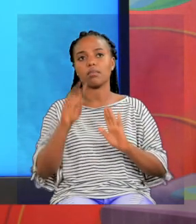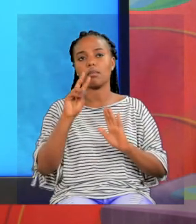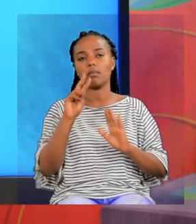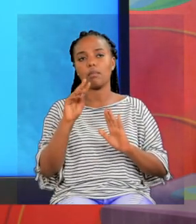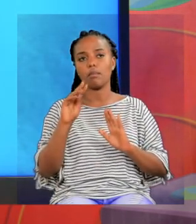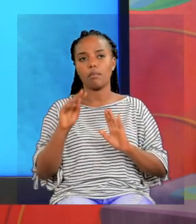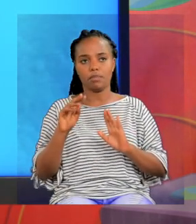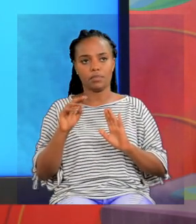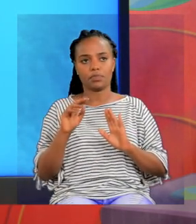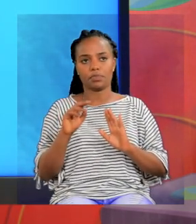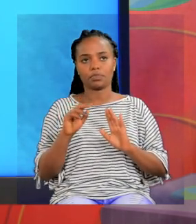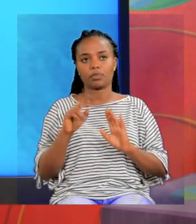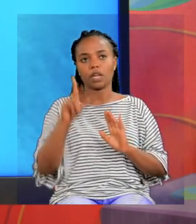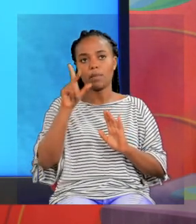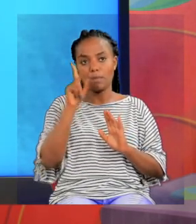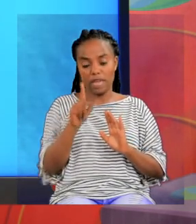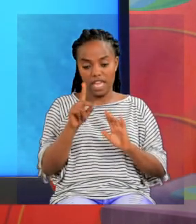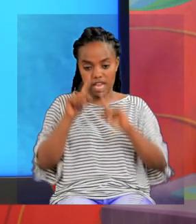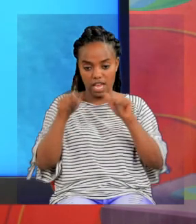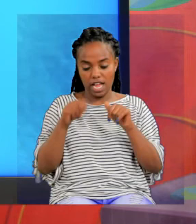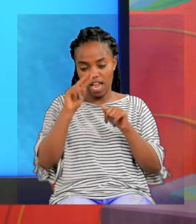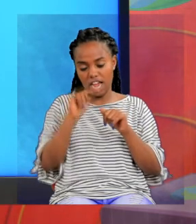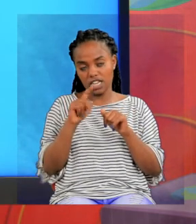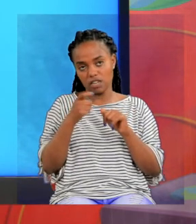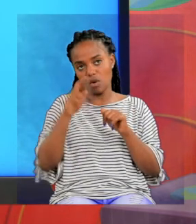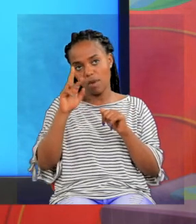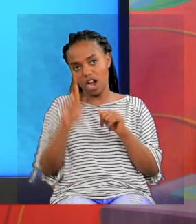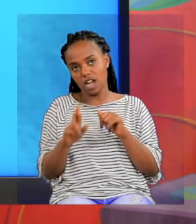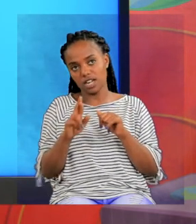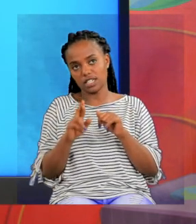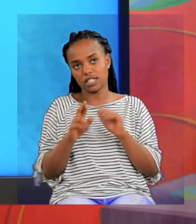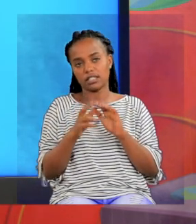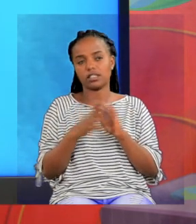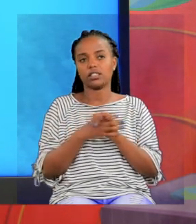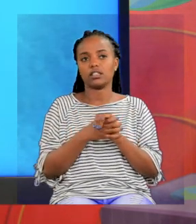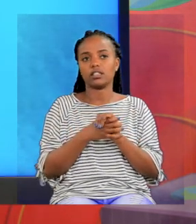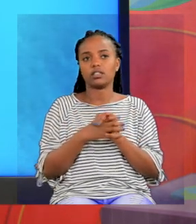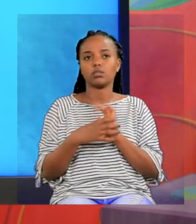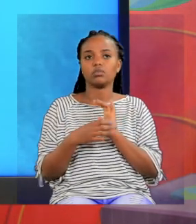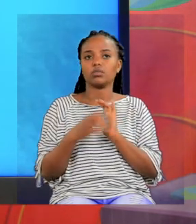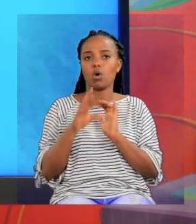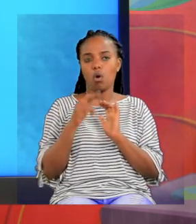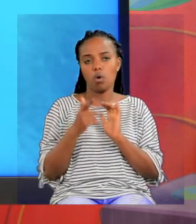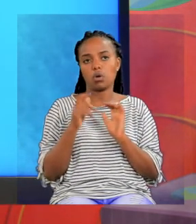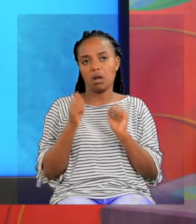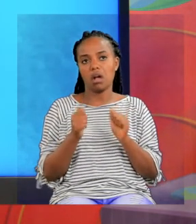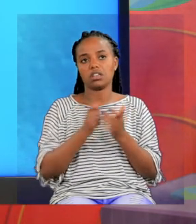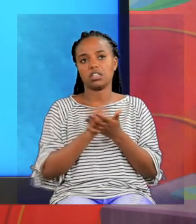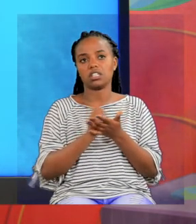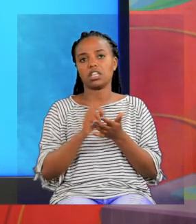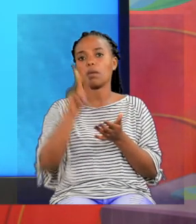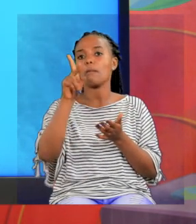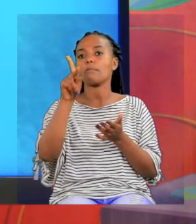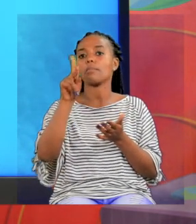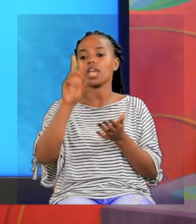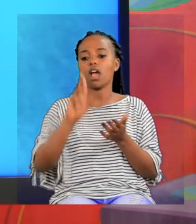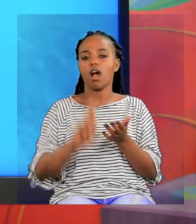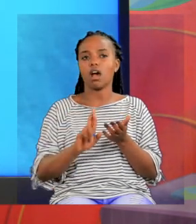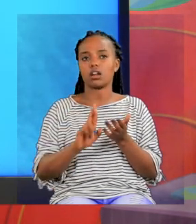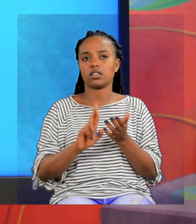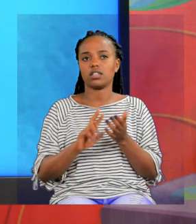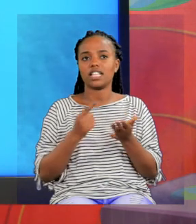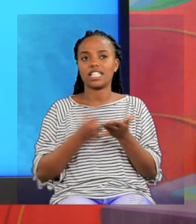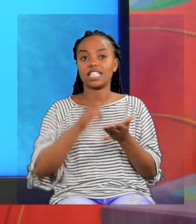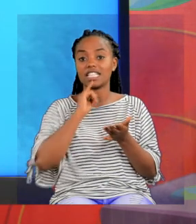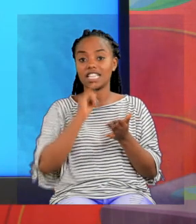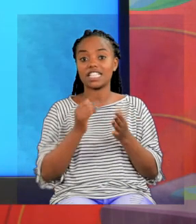It's a permutation of n objects taking R at a time, or it can be written in this form. And this